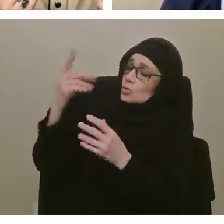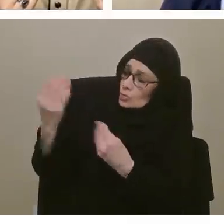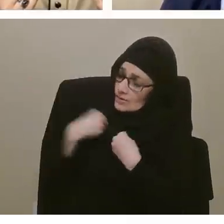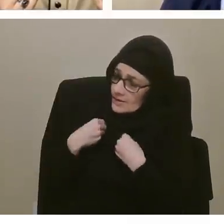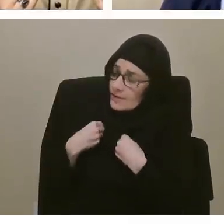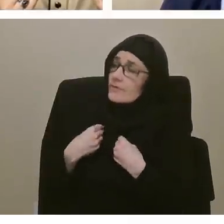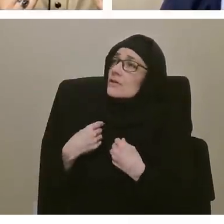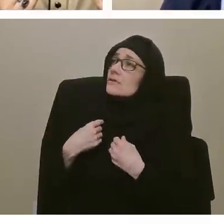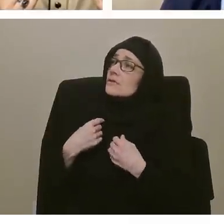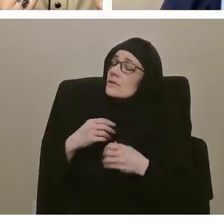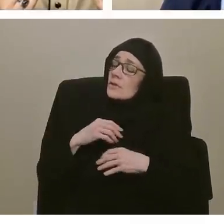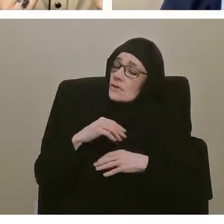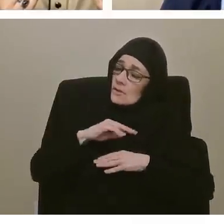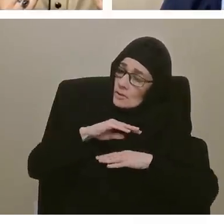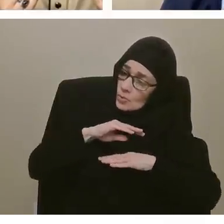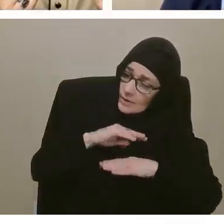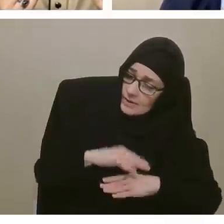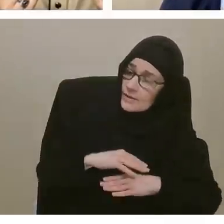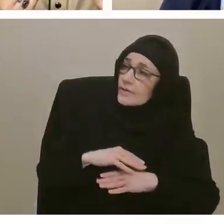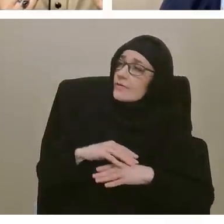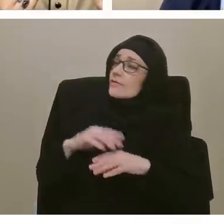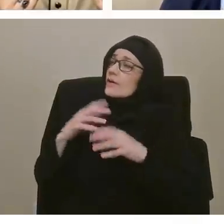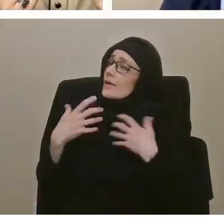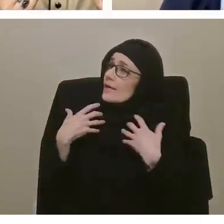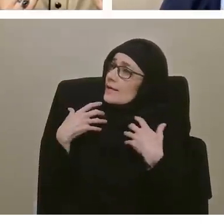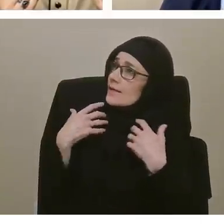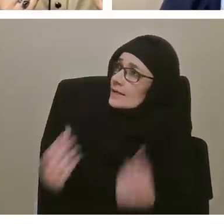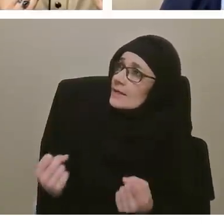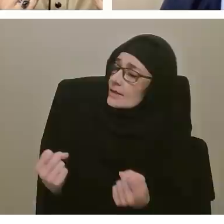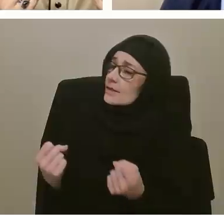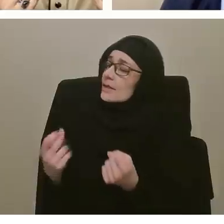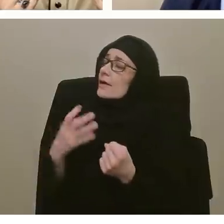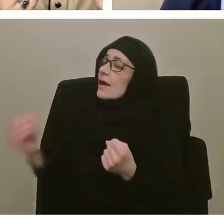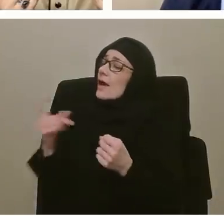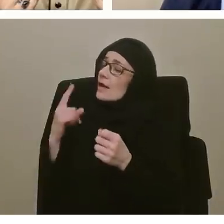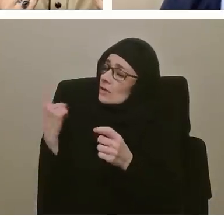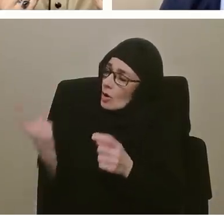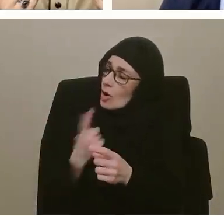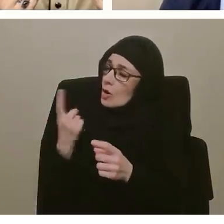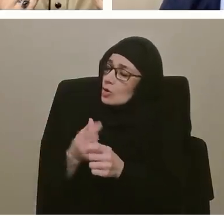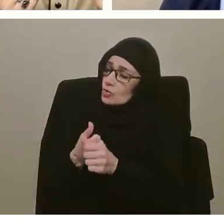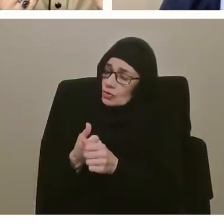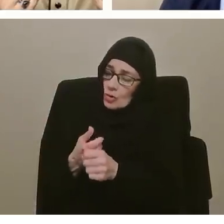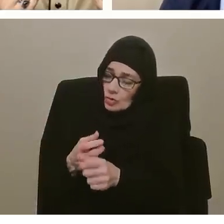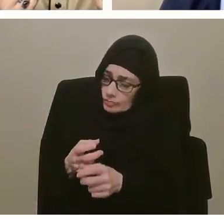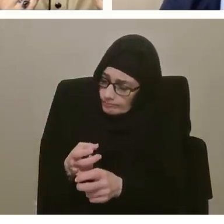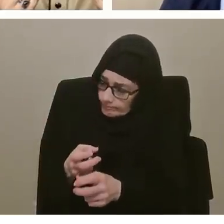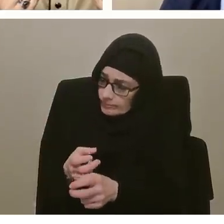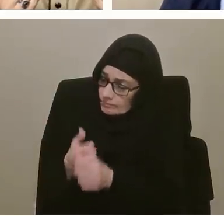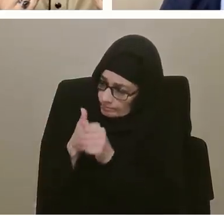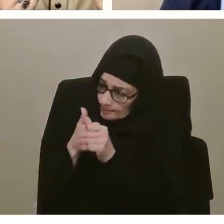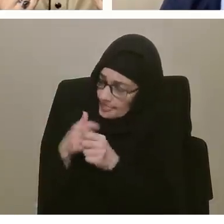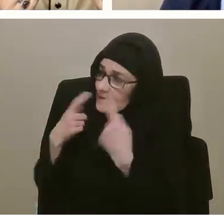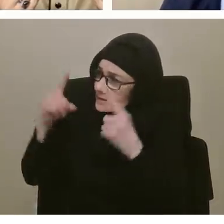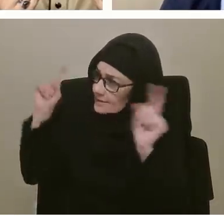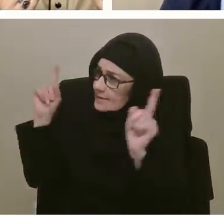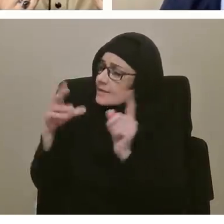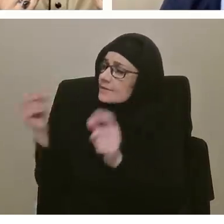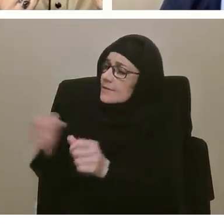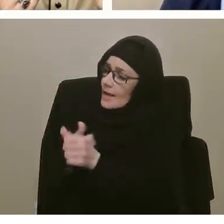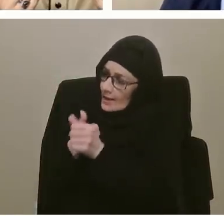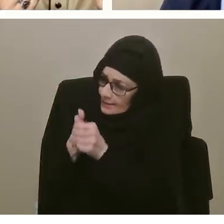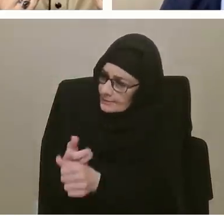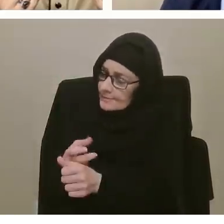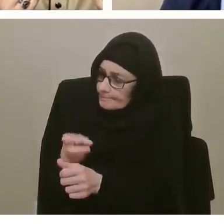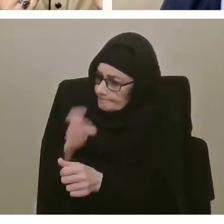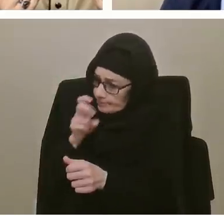us shifa, to bring us healing, and to grant us tawfiq, success. Ya Allah, Ya Kareem, Ya Rahman, Ya Rahim, we ask